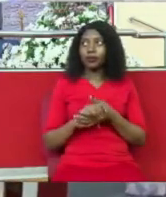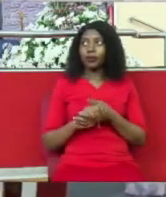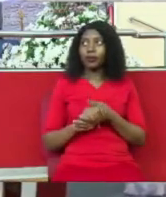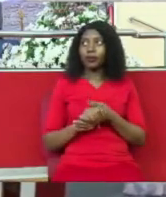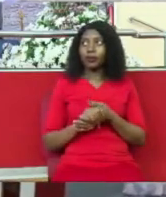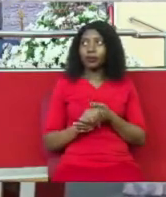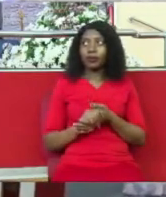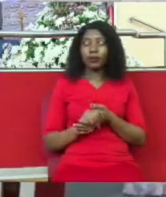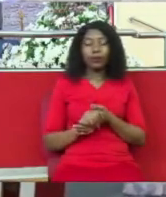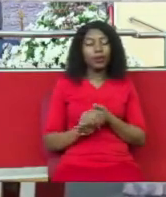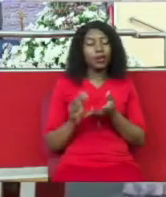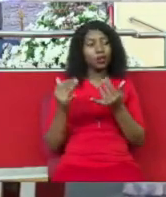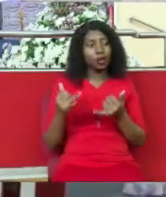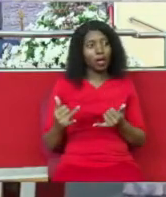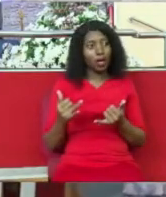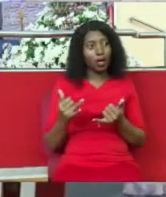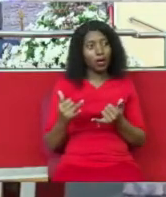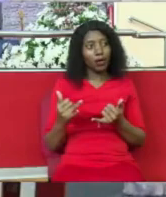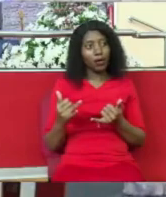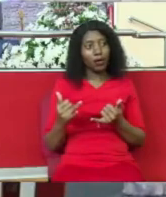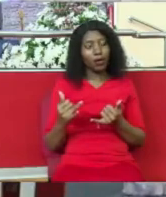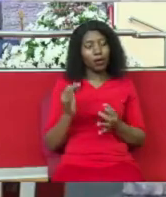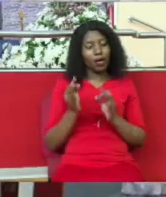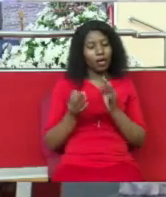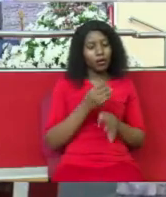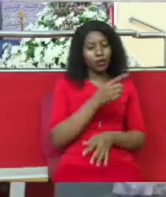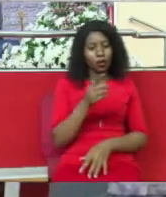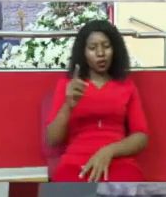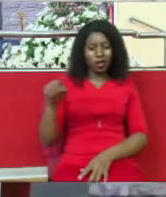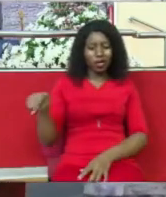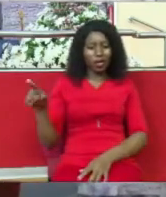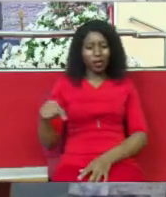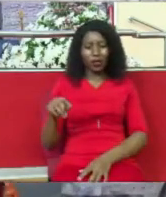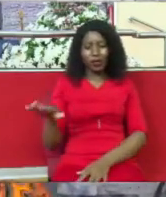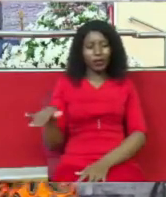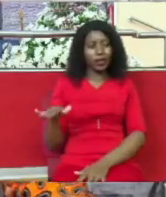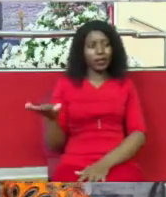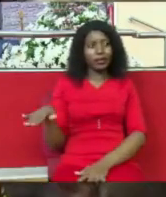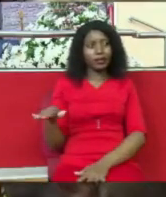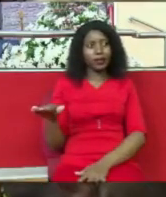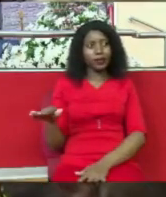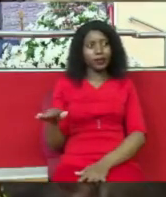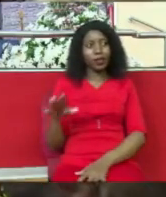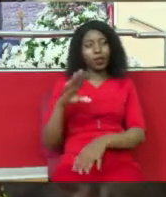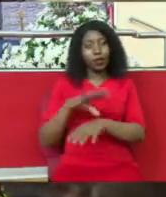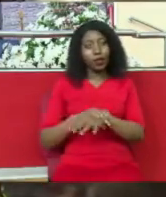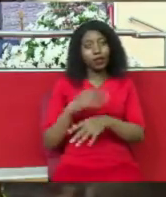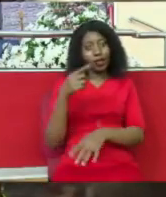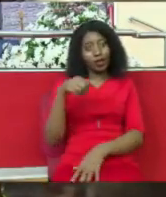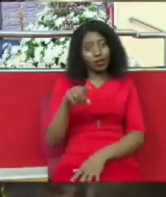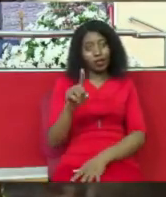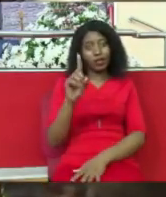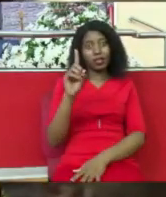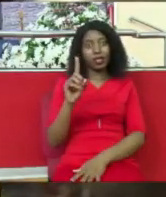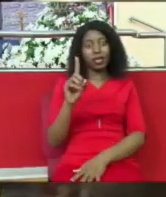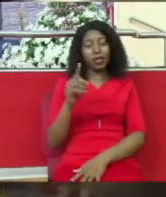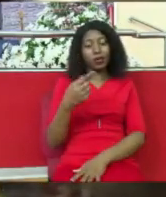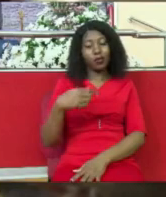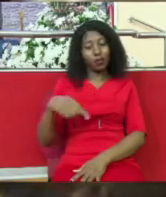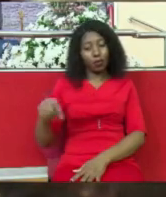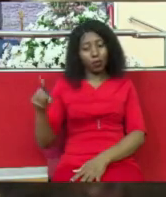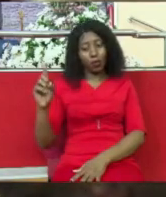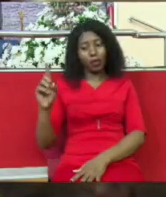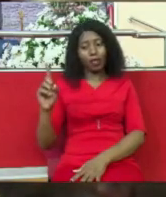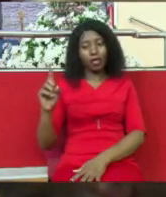And so definitely when you are in the wrong place, wakati uko mahali pasipofaa, you will find yourself straying in the wrong places.